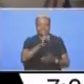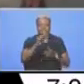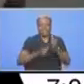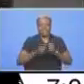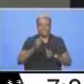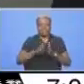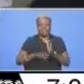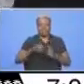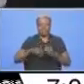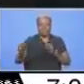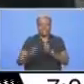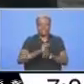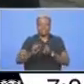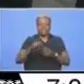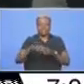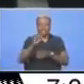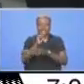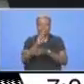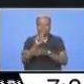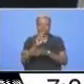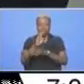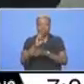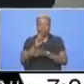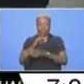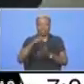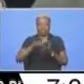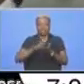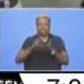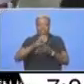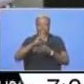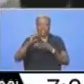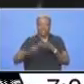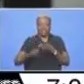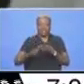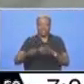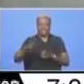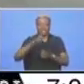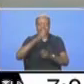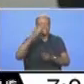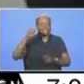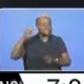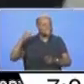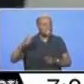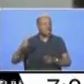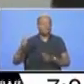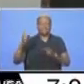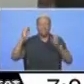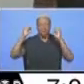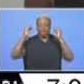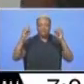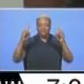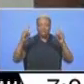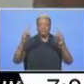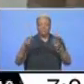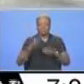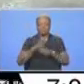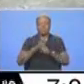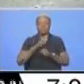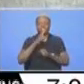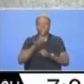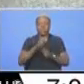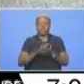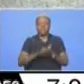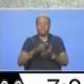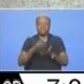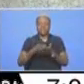on Abaco this weekend. He gave the assurance that he will sound the alarm and noted that solidarity is absolutely essential and